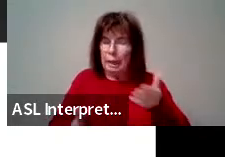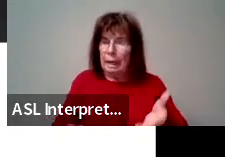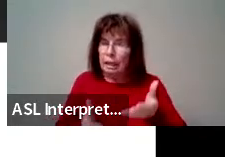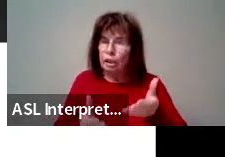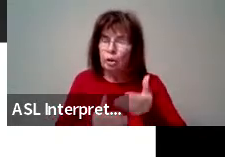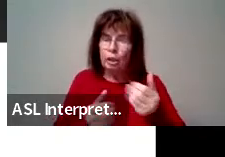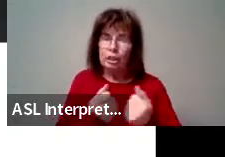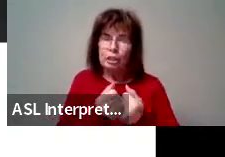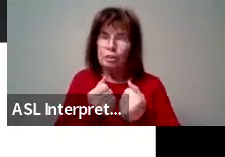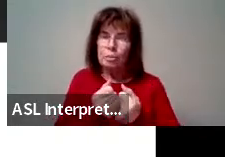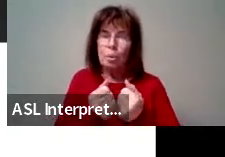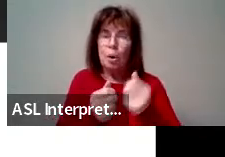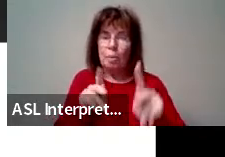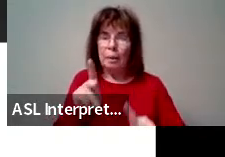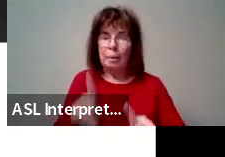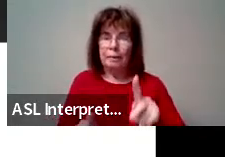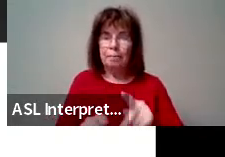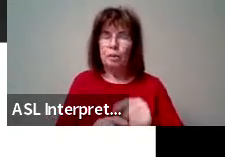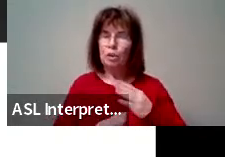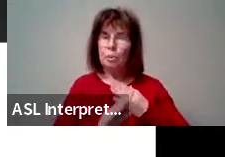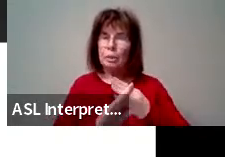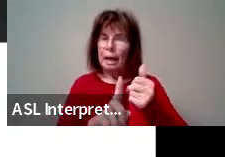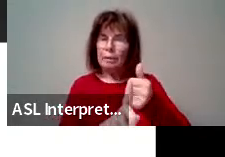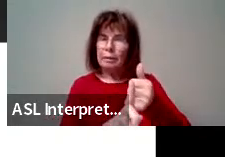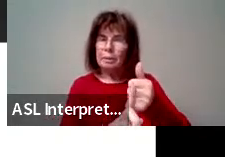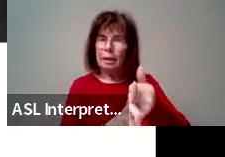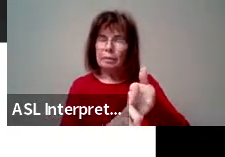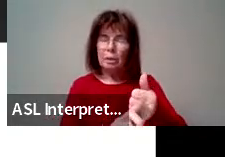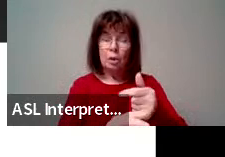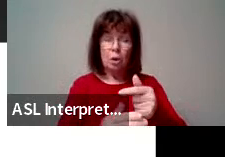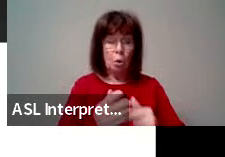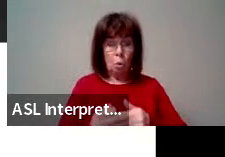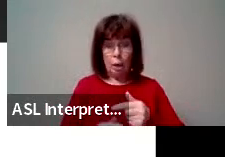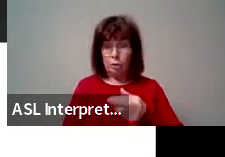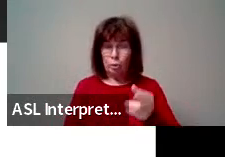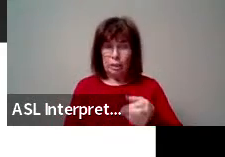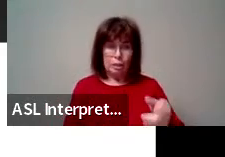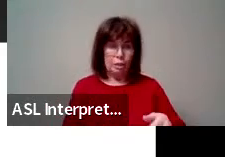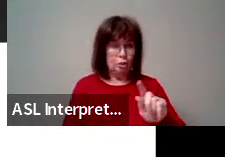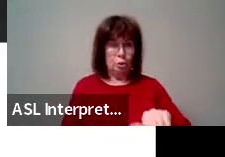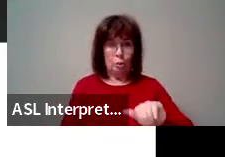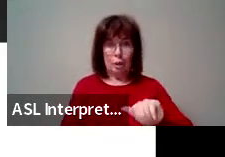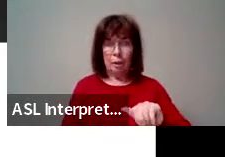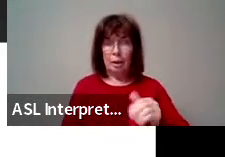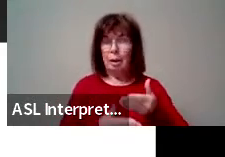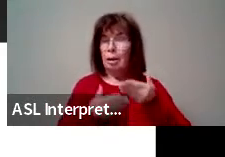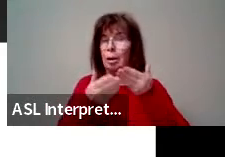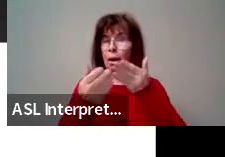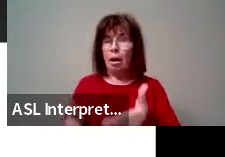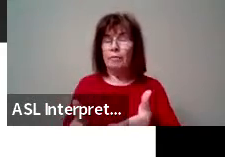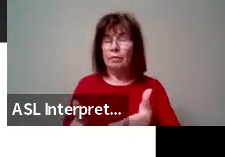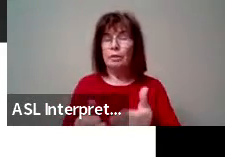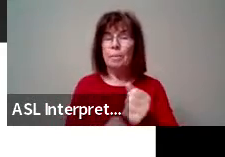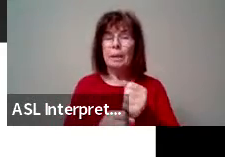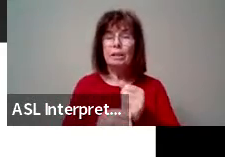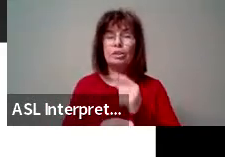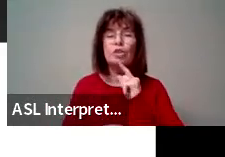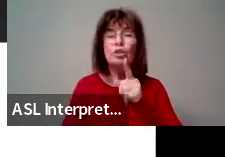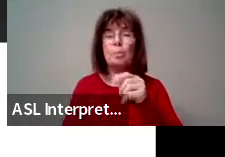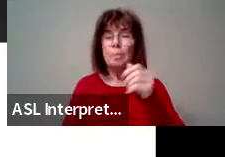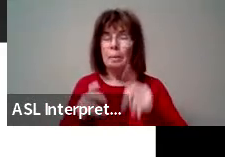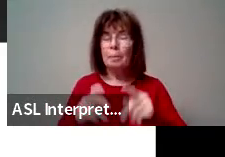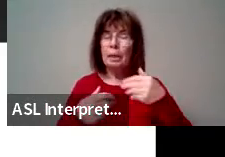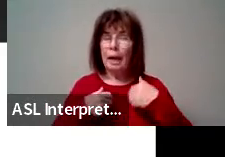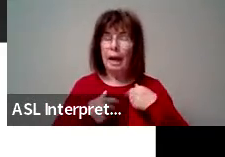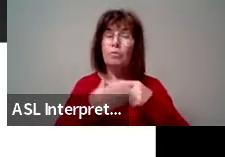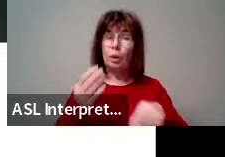people in protecting themselves? What kind of services and resources do we need to make available to ensure that people have what they need in